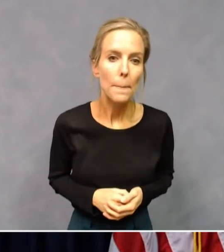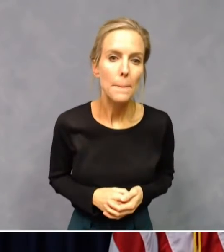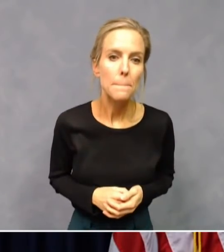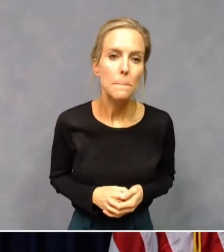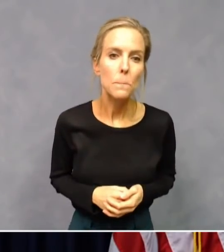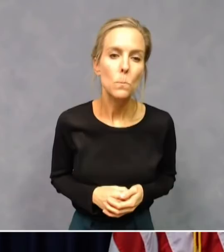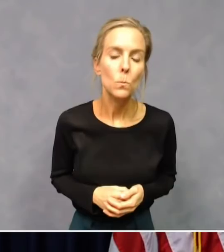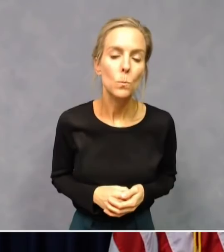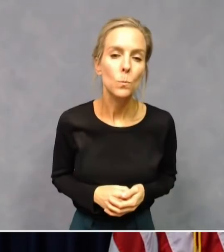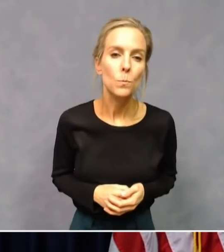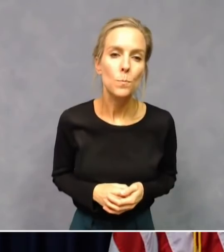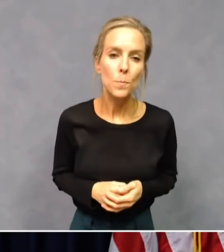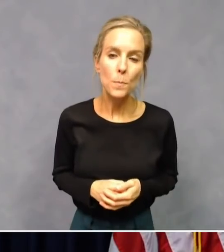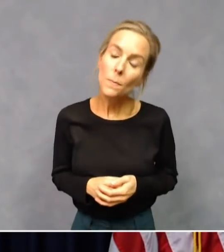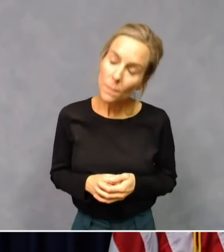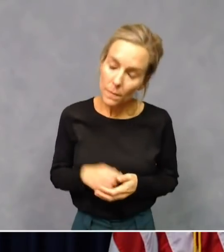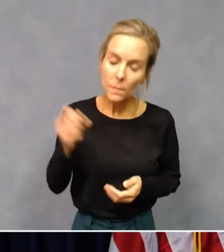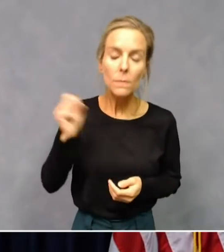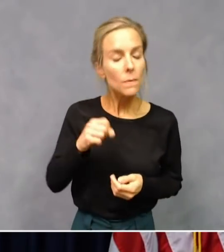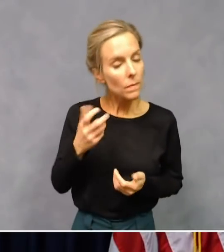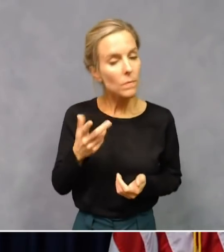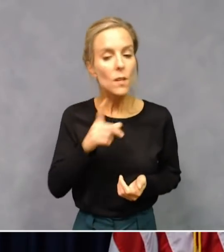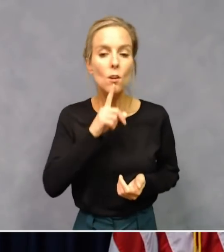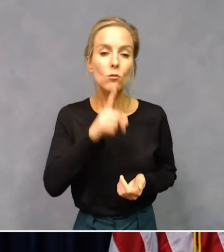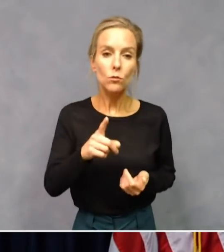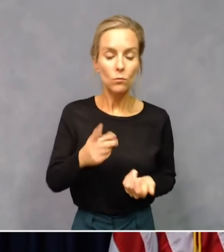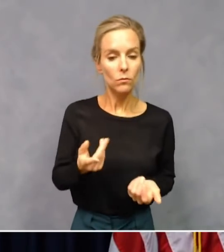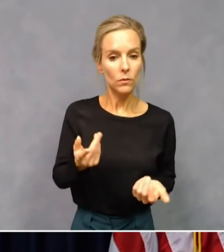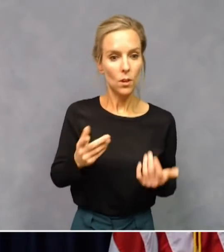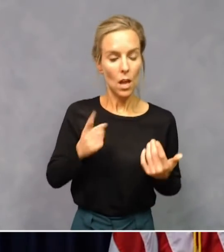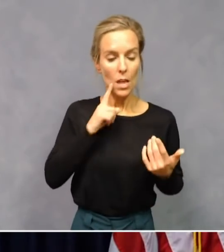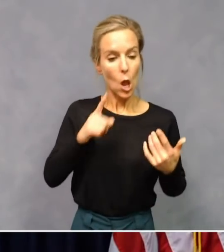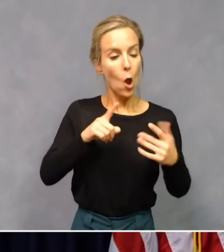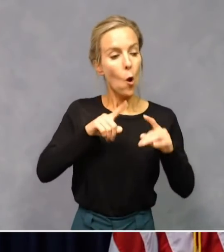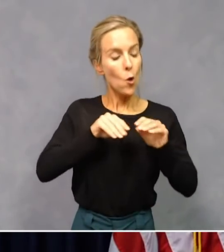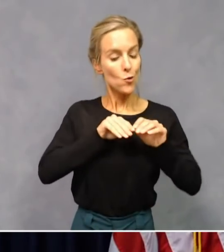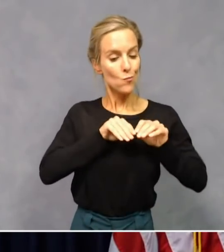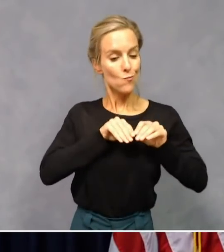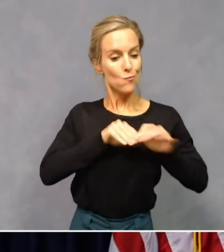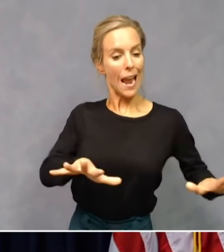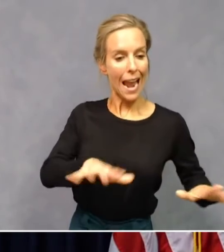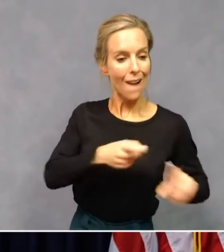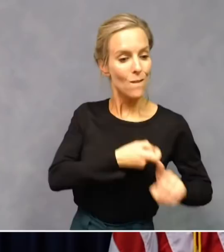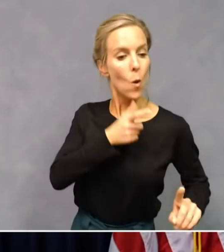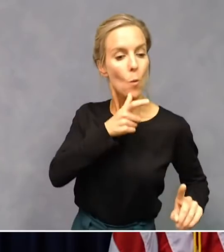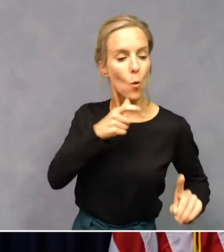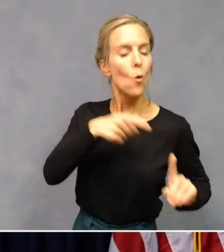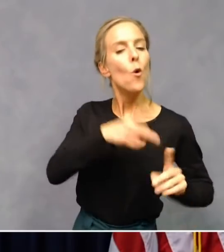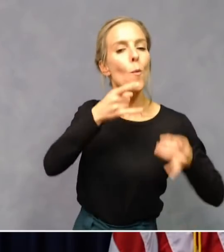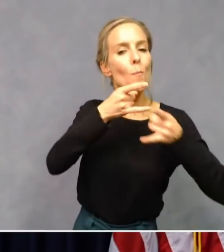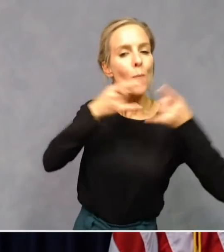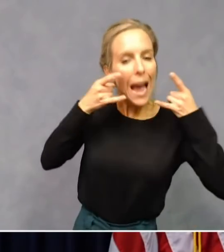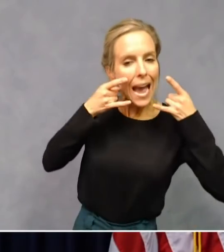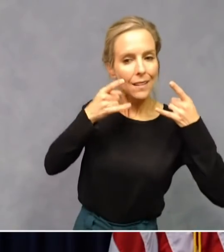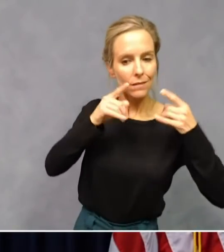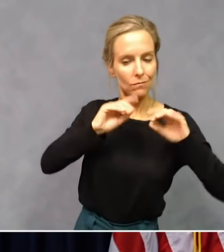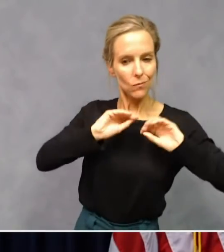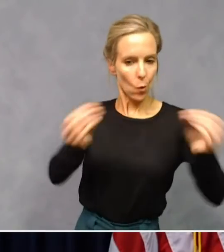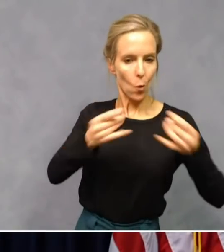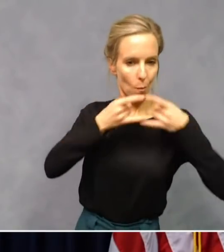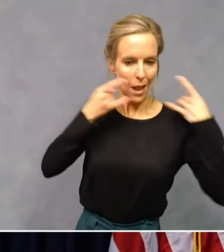Well, certainly there is more spread that occurs when people are not wearing masks than when they are. And when we look at